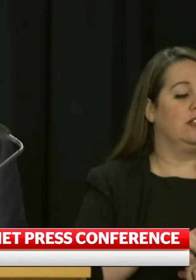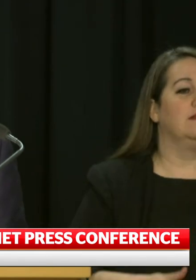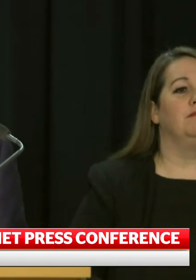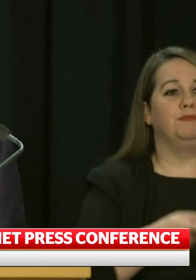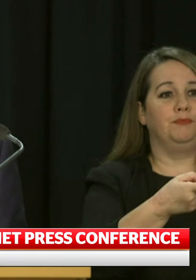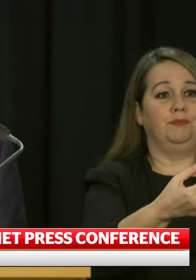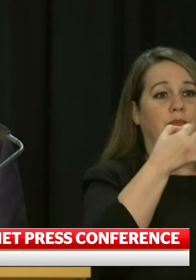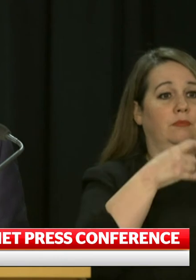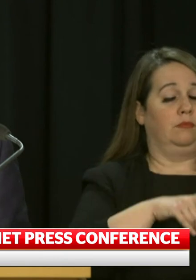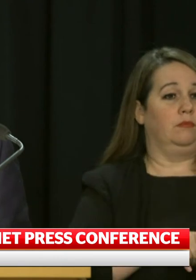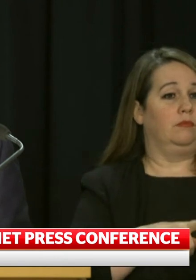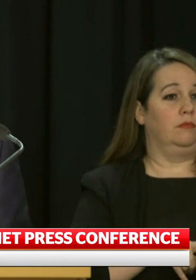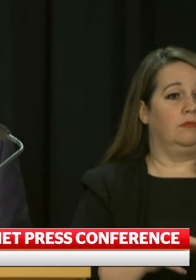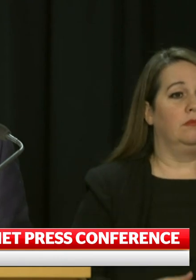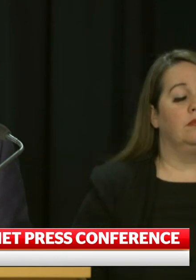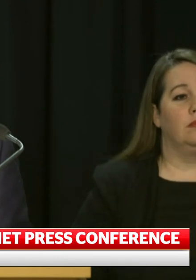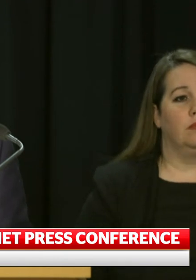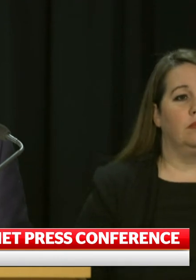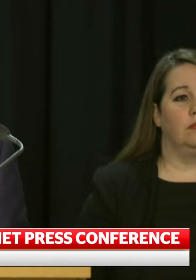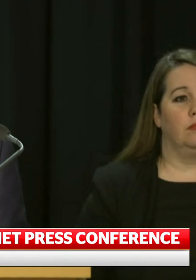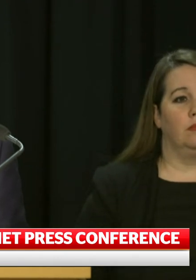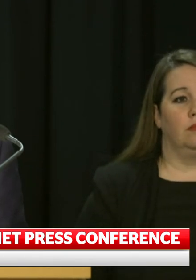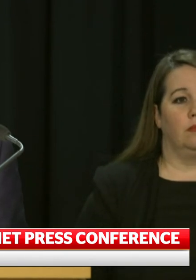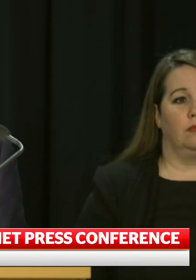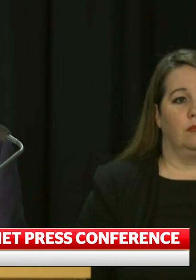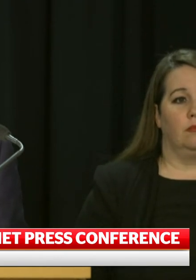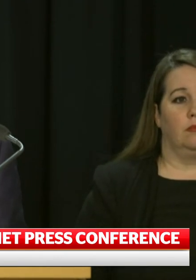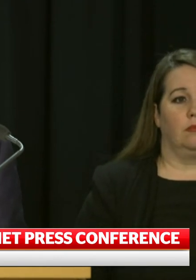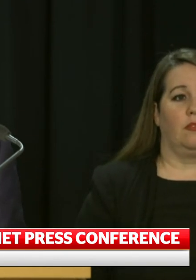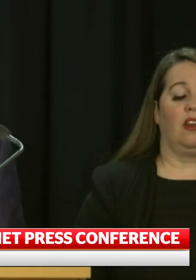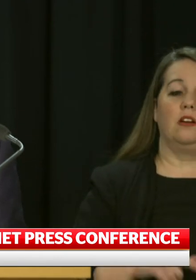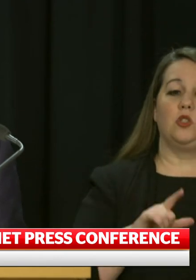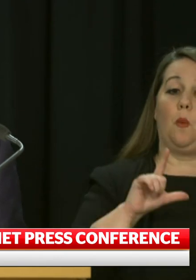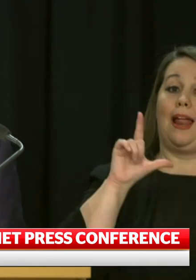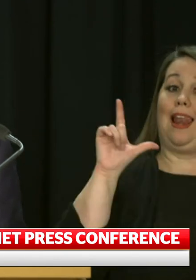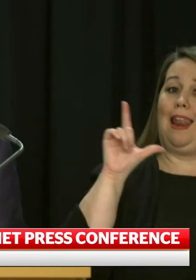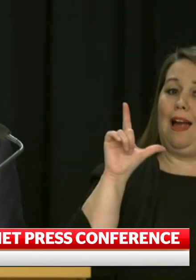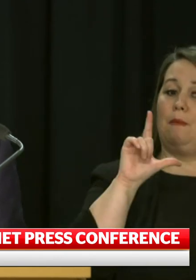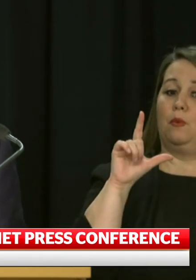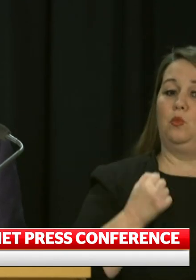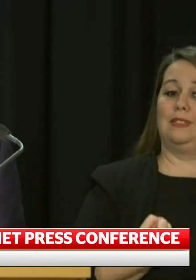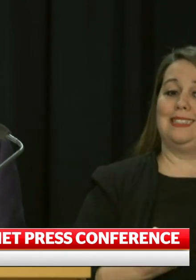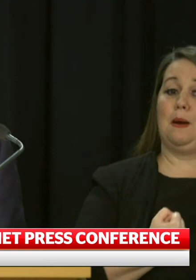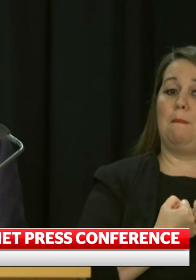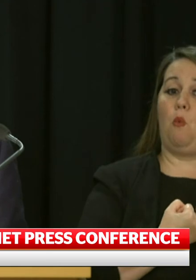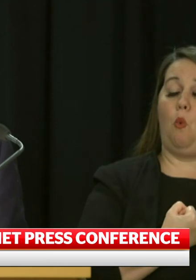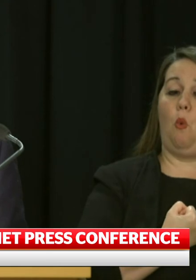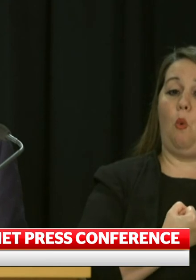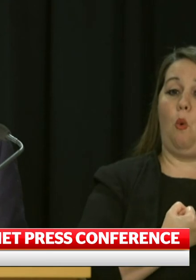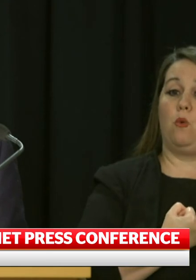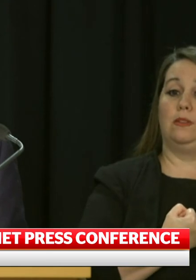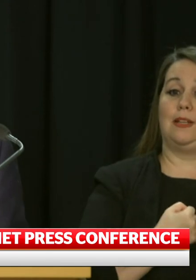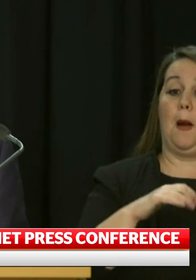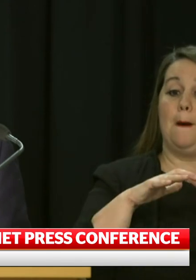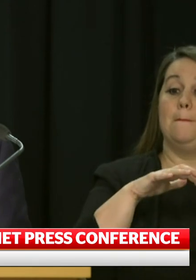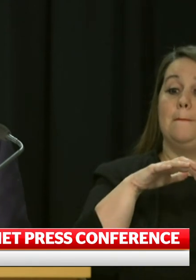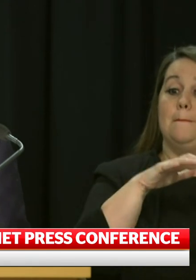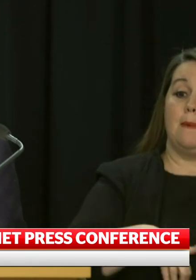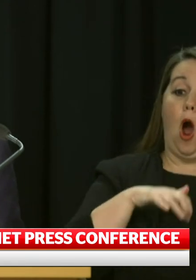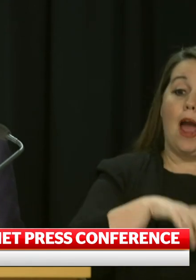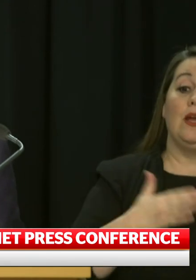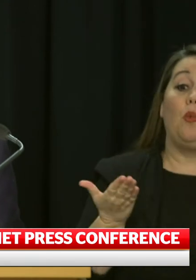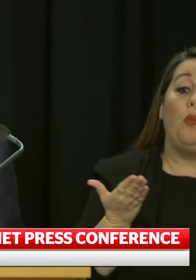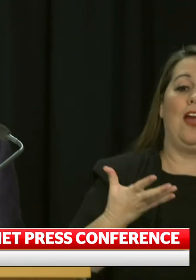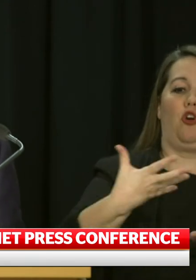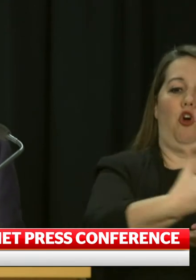predecessor, under what circumstances would Labor support mining on conservation land?